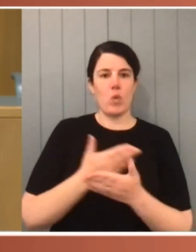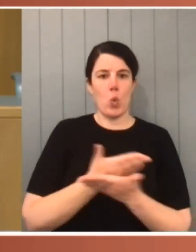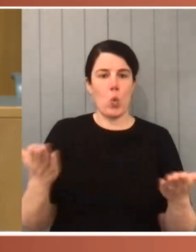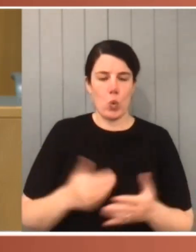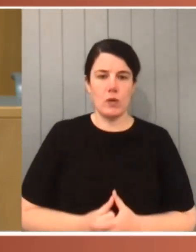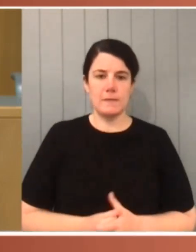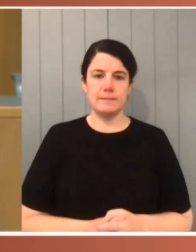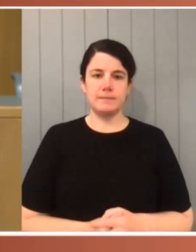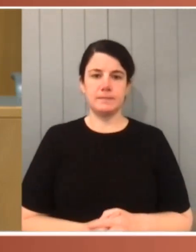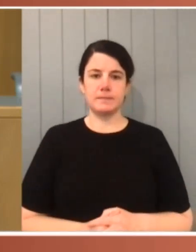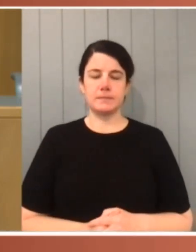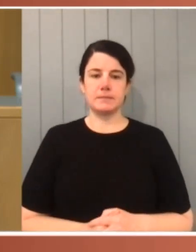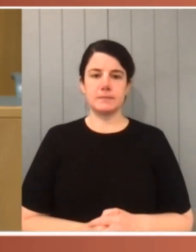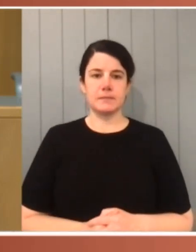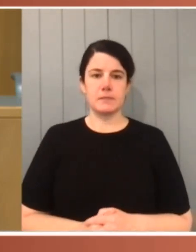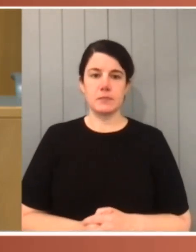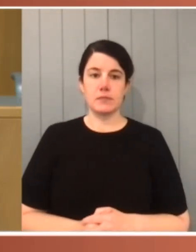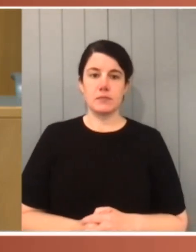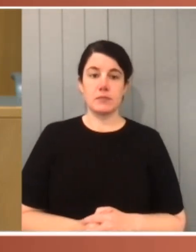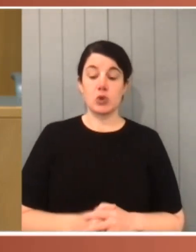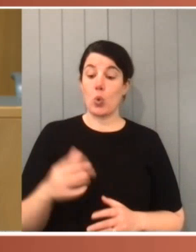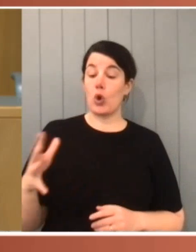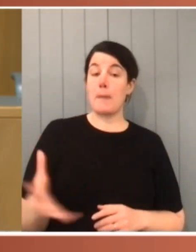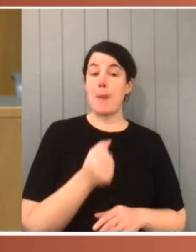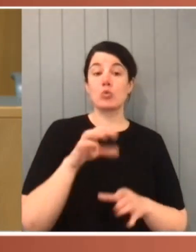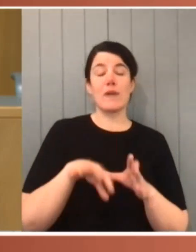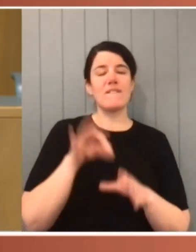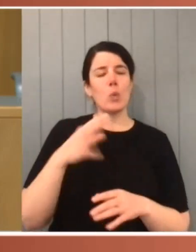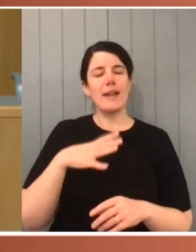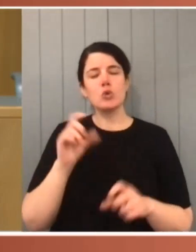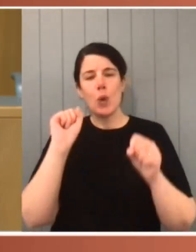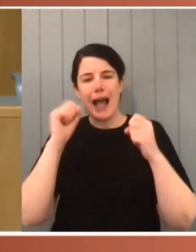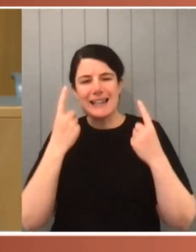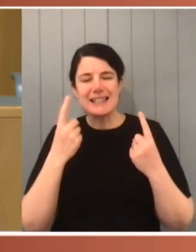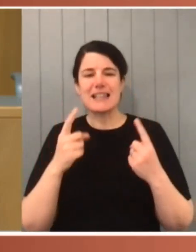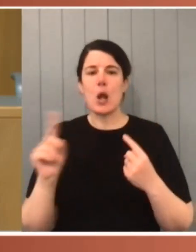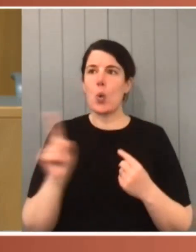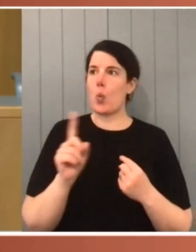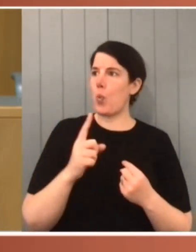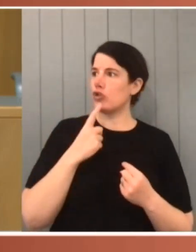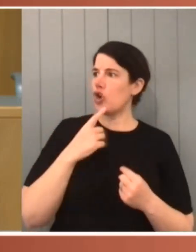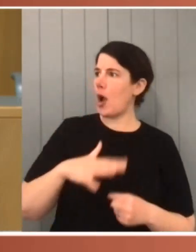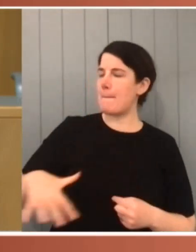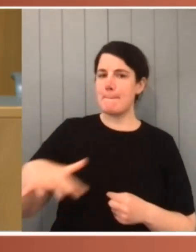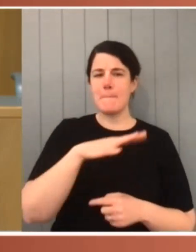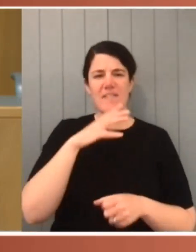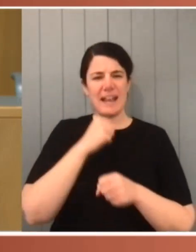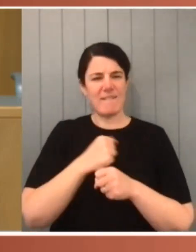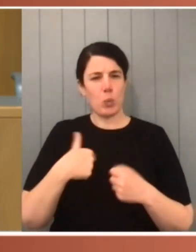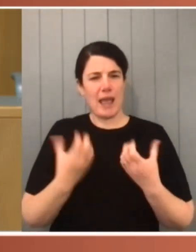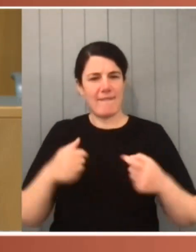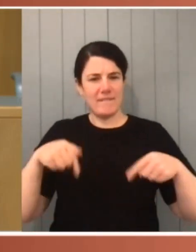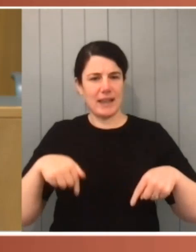understand what this importance of compulsory voting is, we need to understand what kind of democracy Australia is. Here I rely